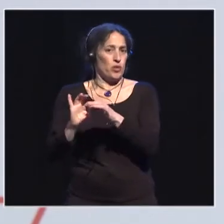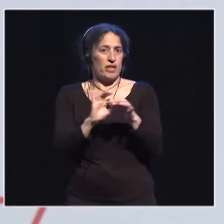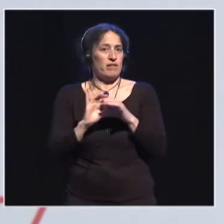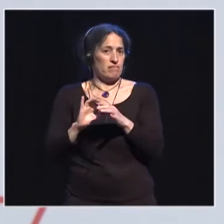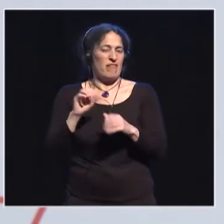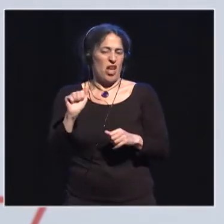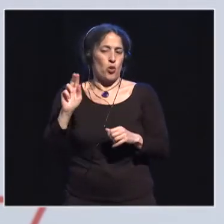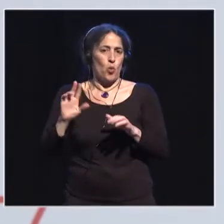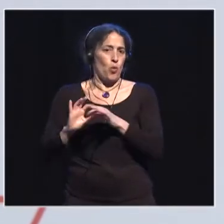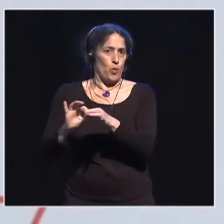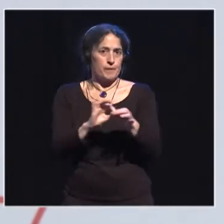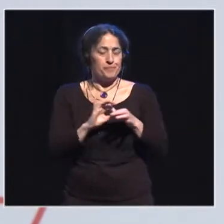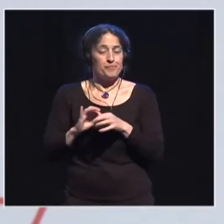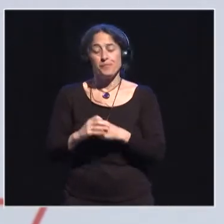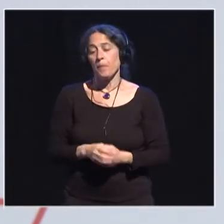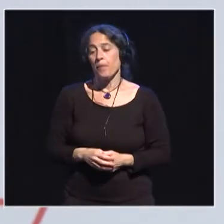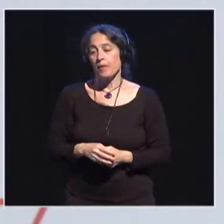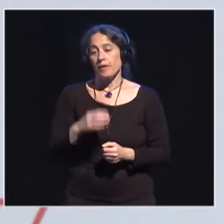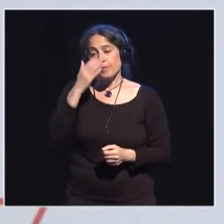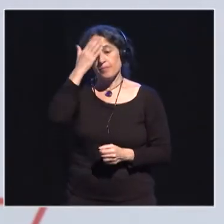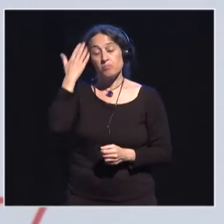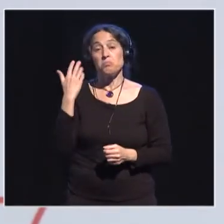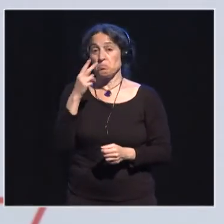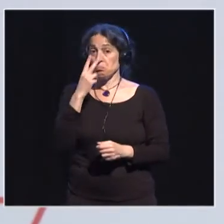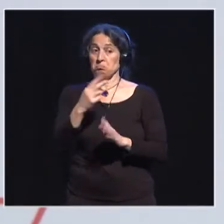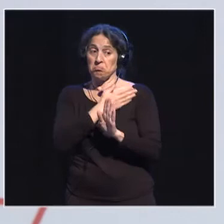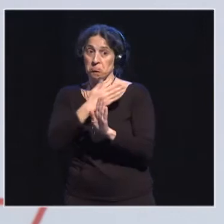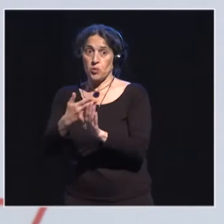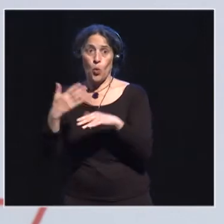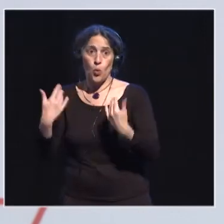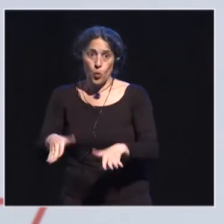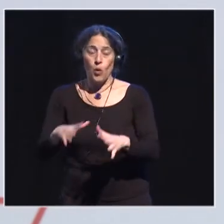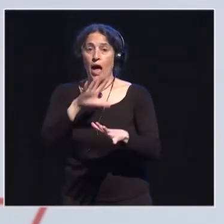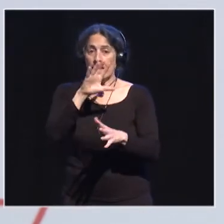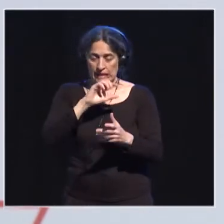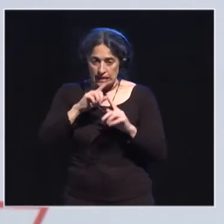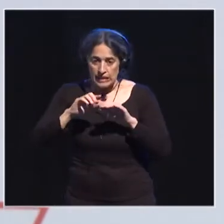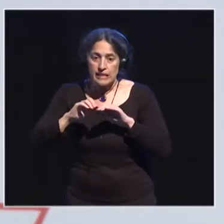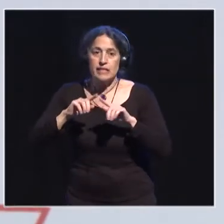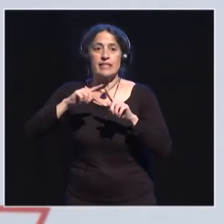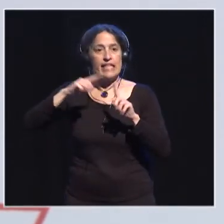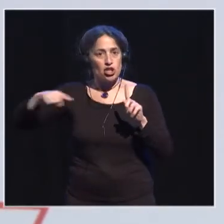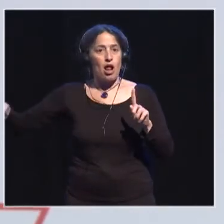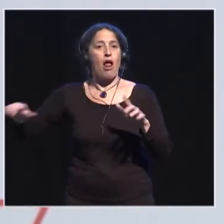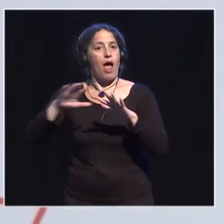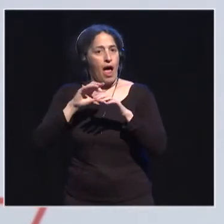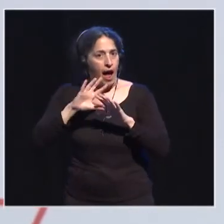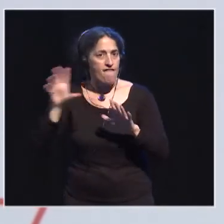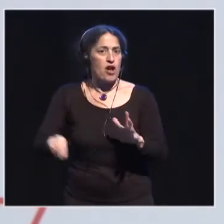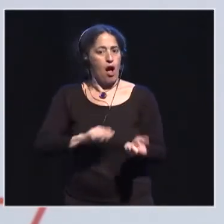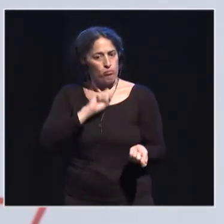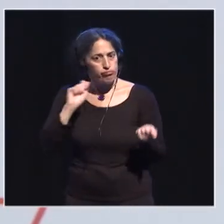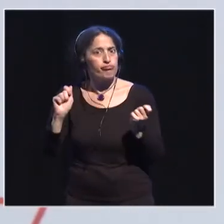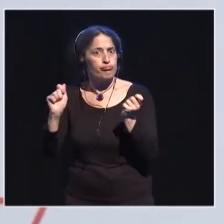Union into bringing this one digital Africa. We're continuing our advocacy for that.